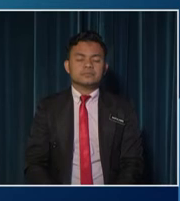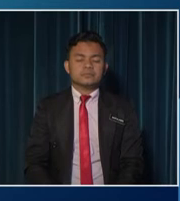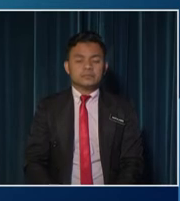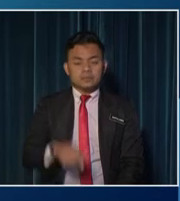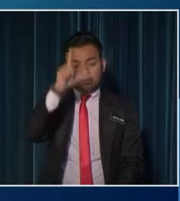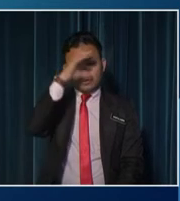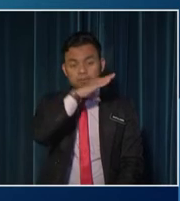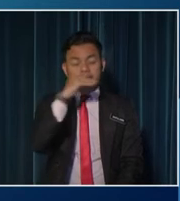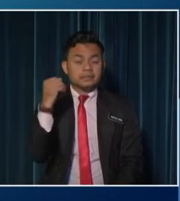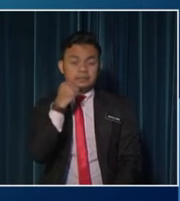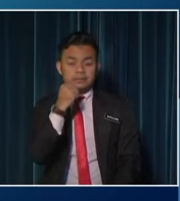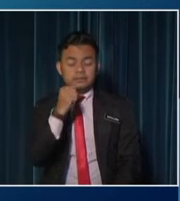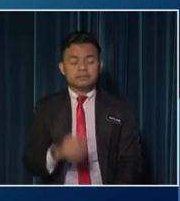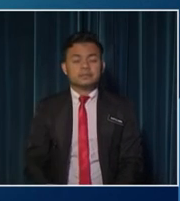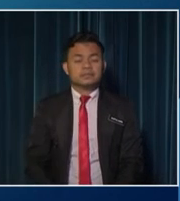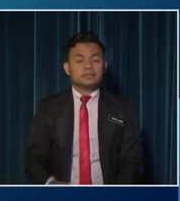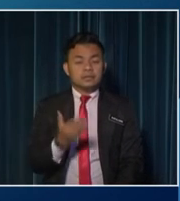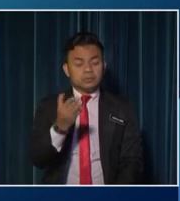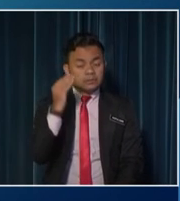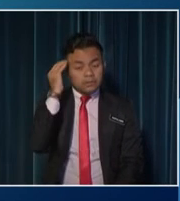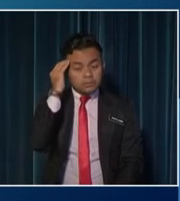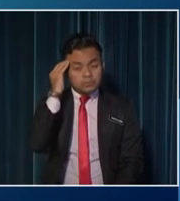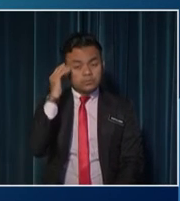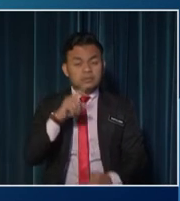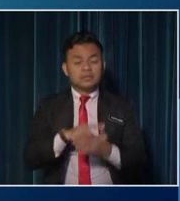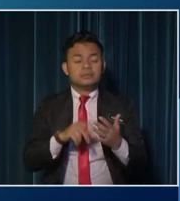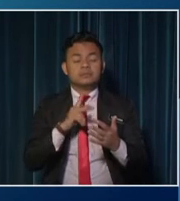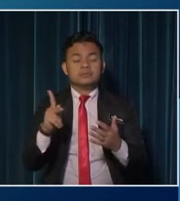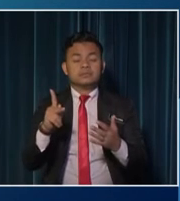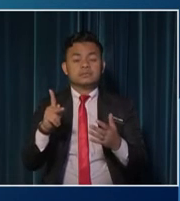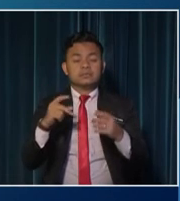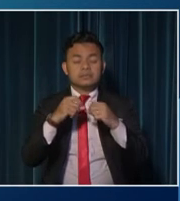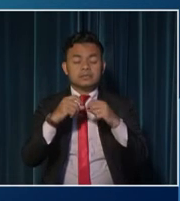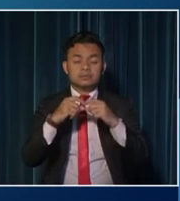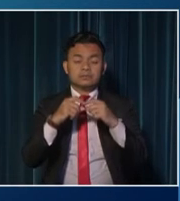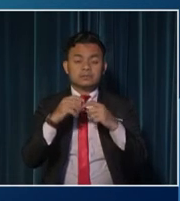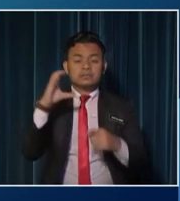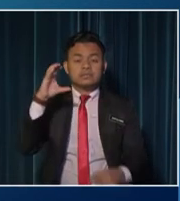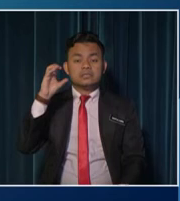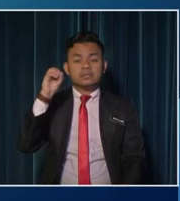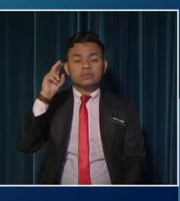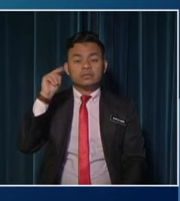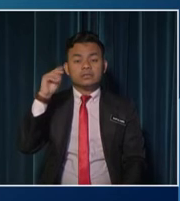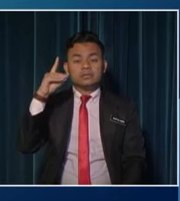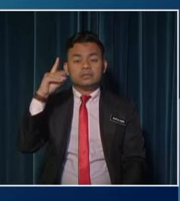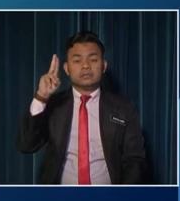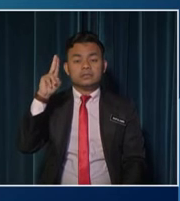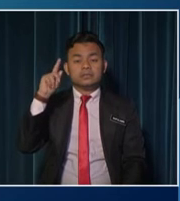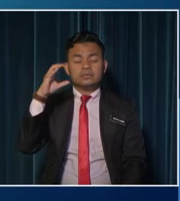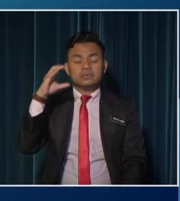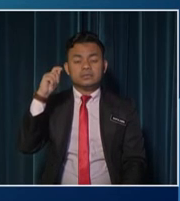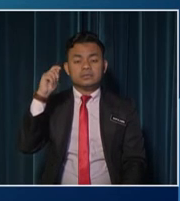Boys and girls, do you know what an electrical conductor is? A conductor is